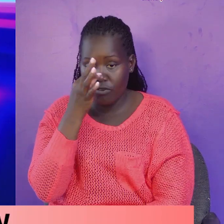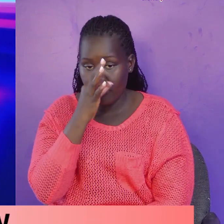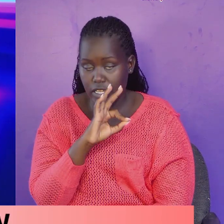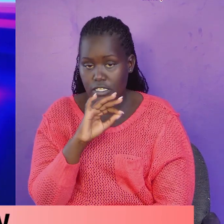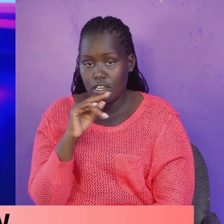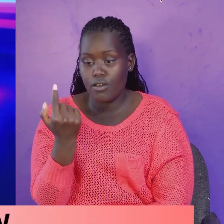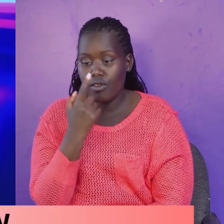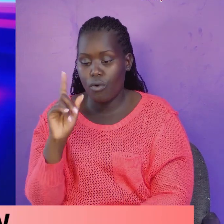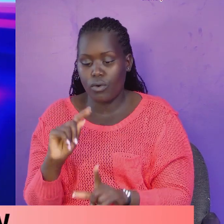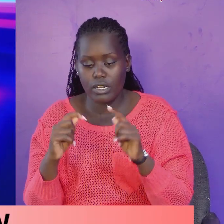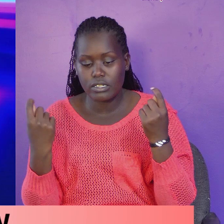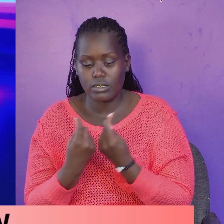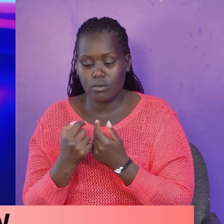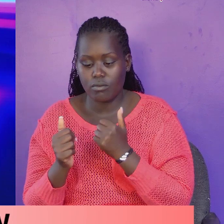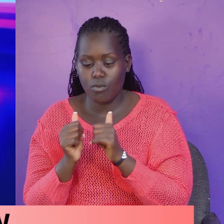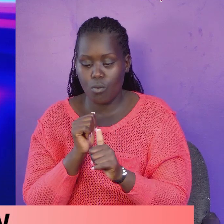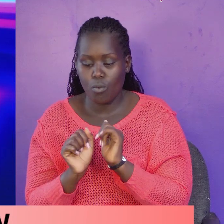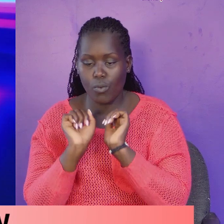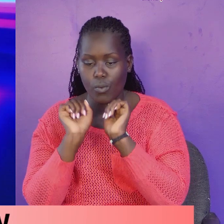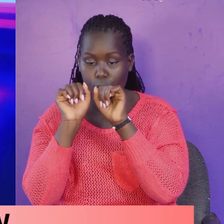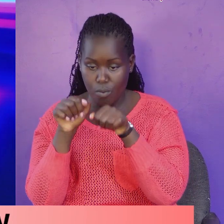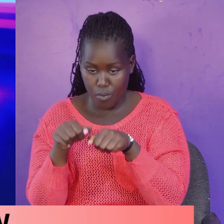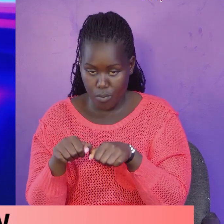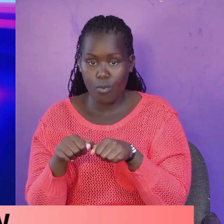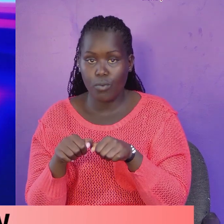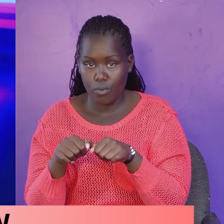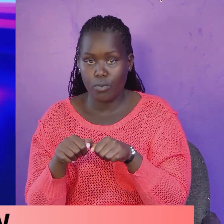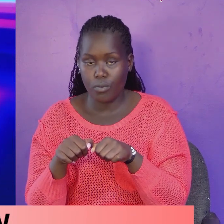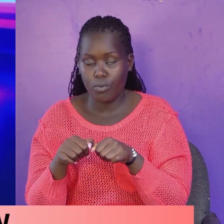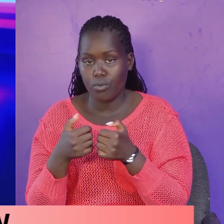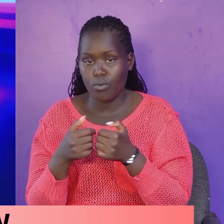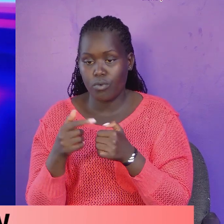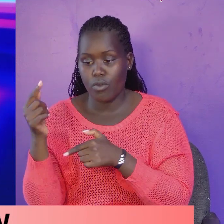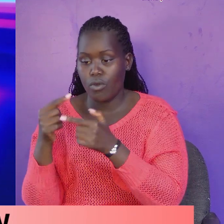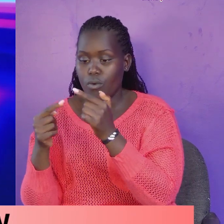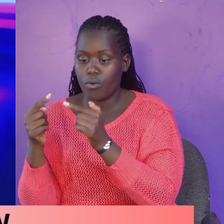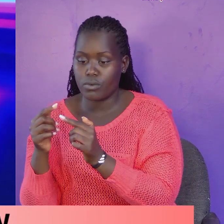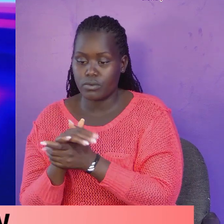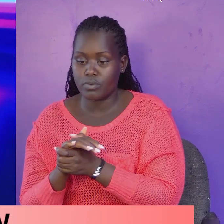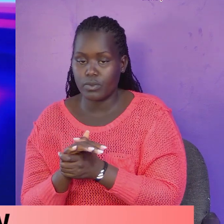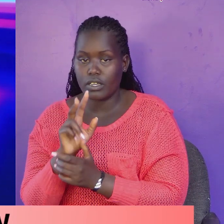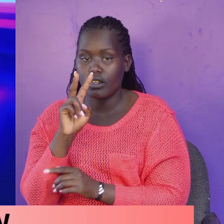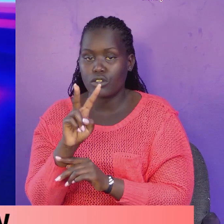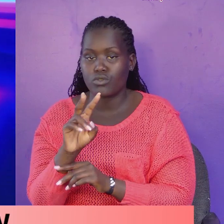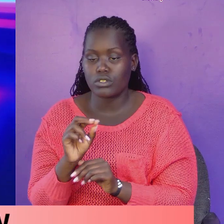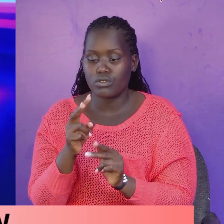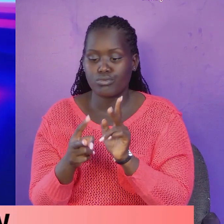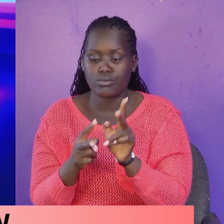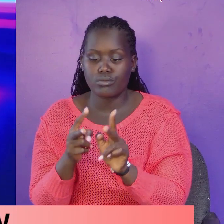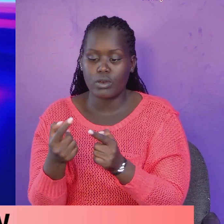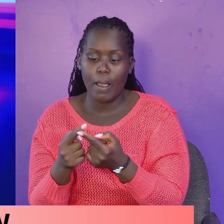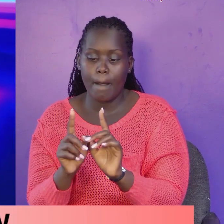that could have won it. Could have did it in 2022. Yeah.